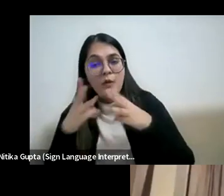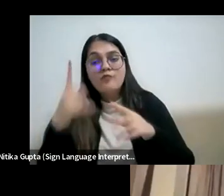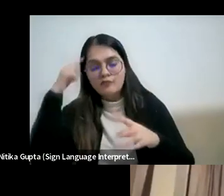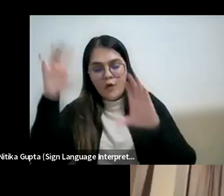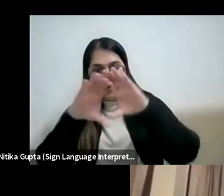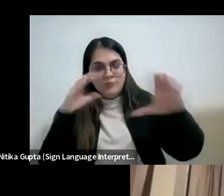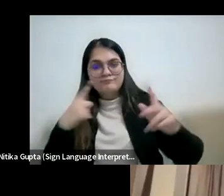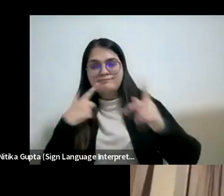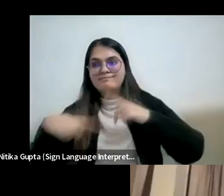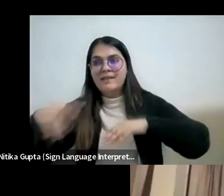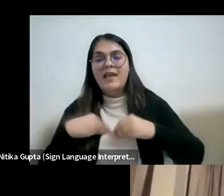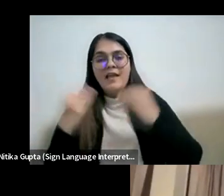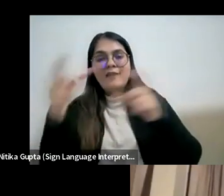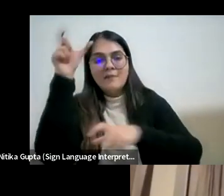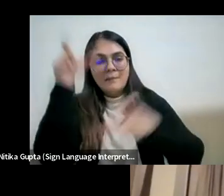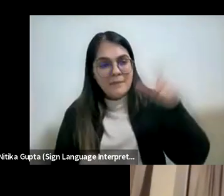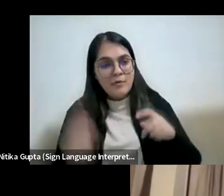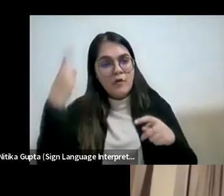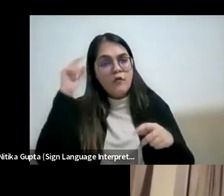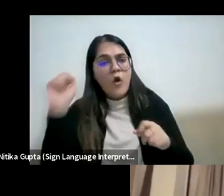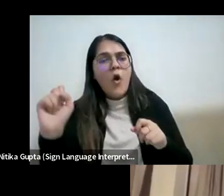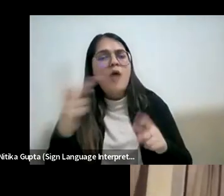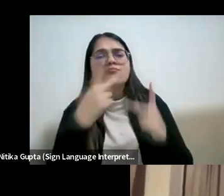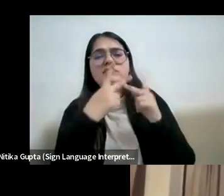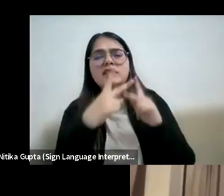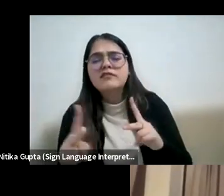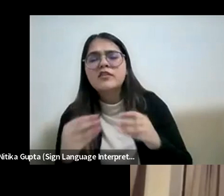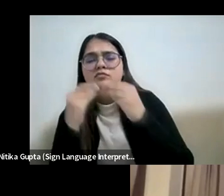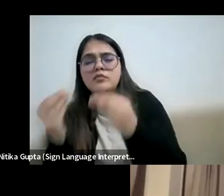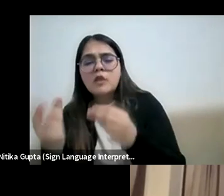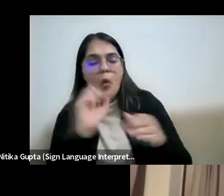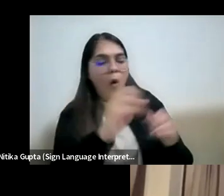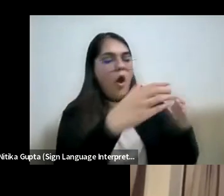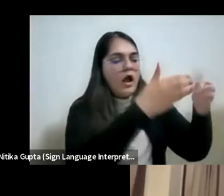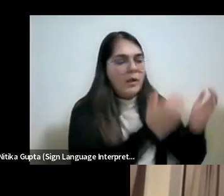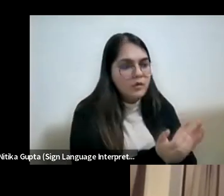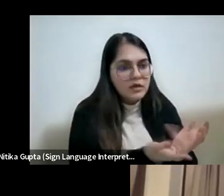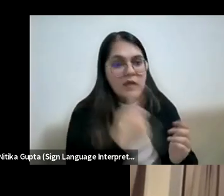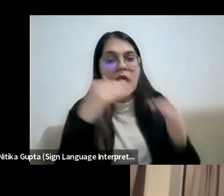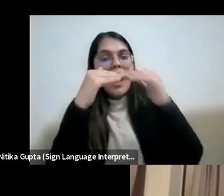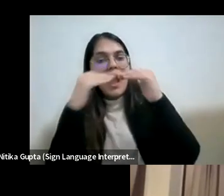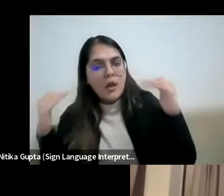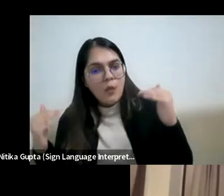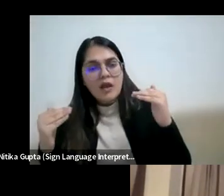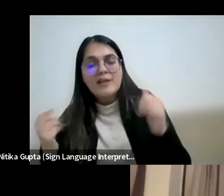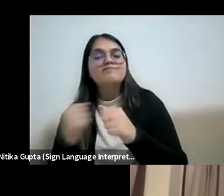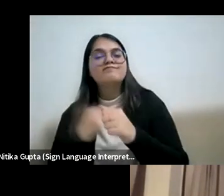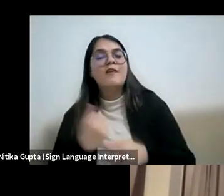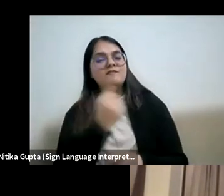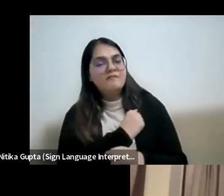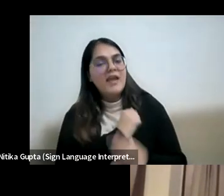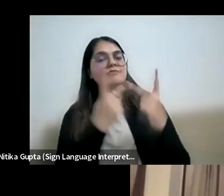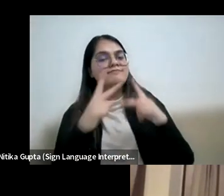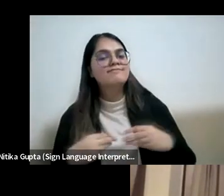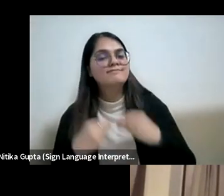the public, to address issues of communalism and foster a spirit of equality and fraternity. And we also